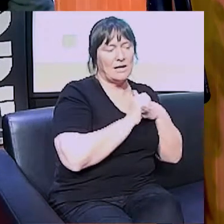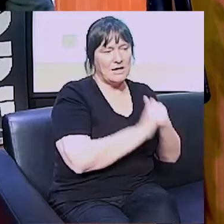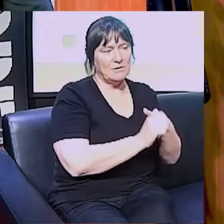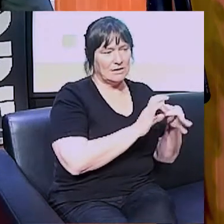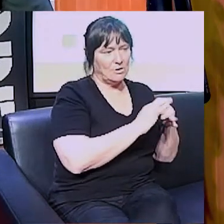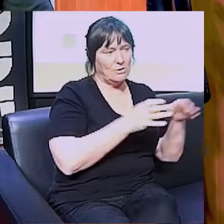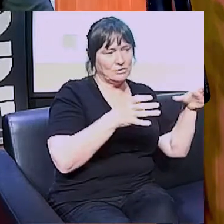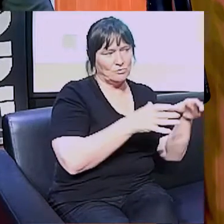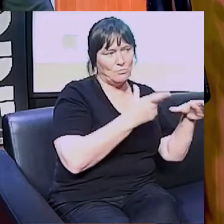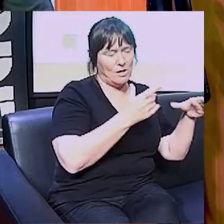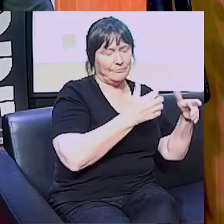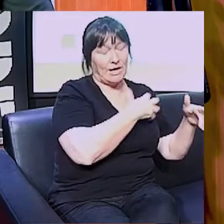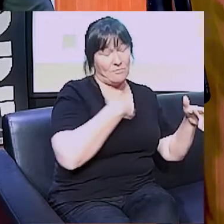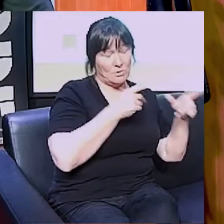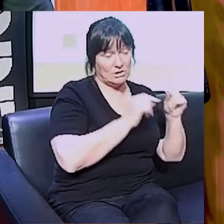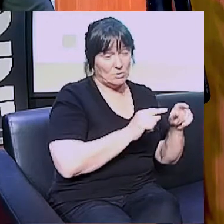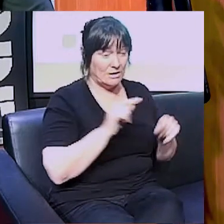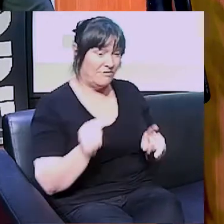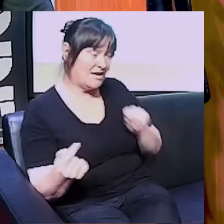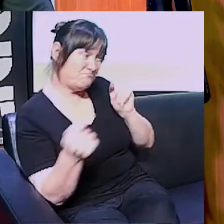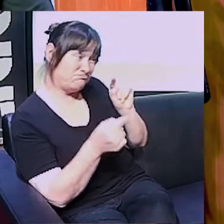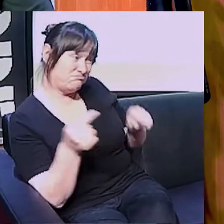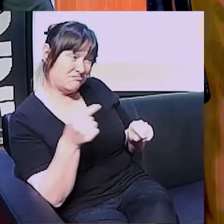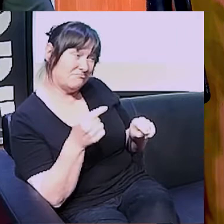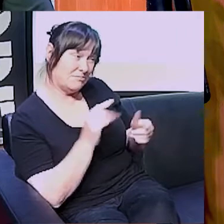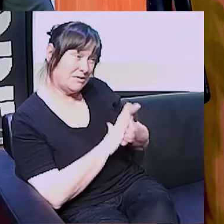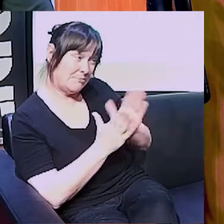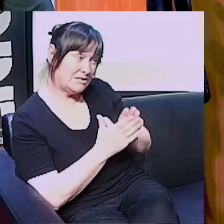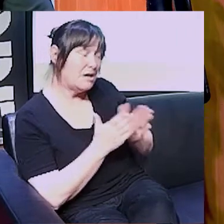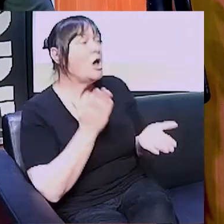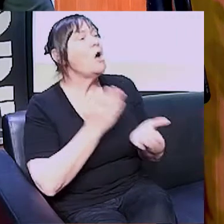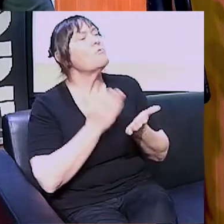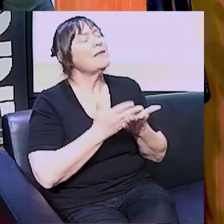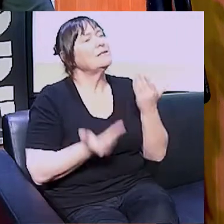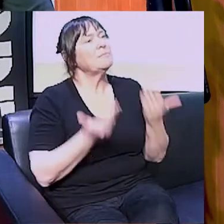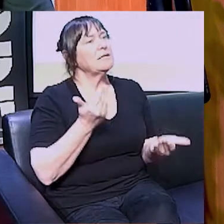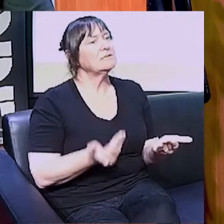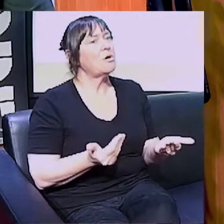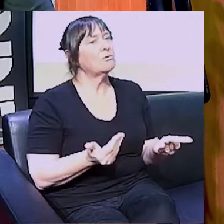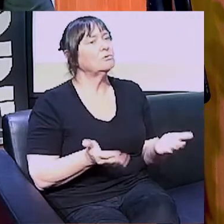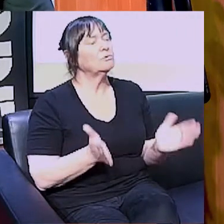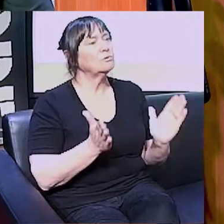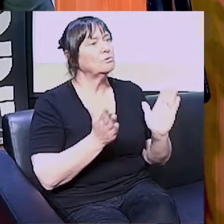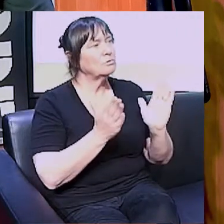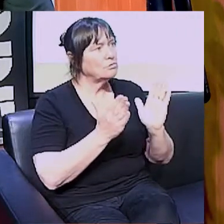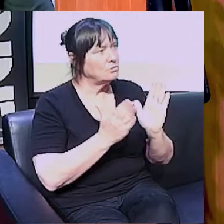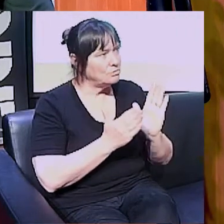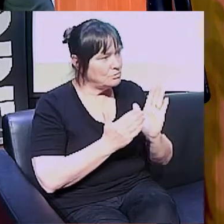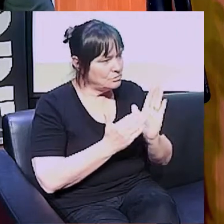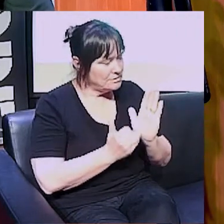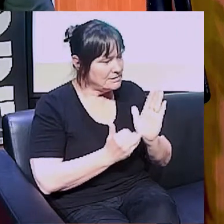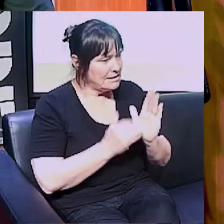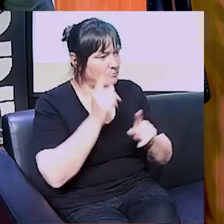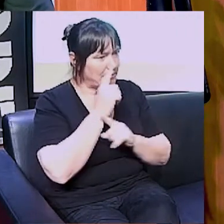wrong. It's interesting because in the end, it really comes down to the people of New Zealand. So it depends, they put us back into Parliament, put us back in the engine